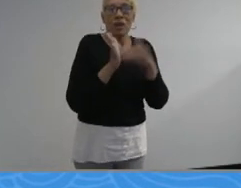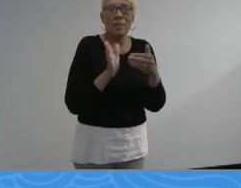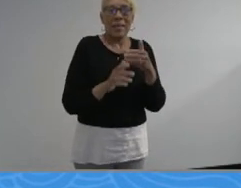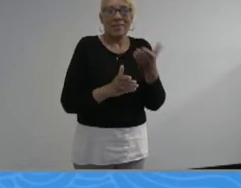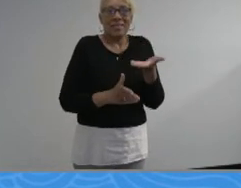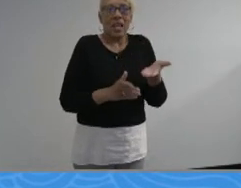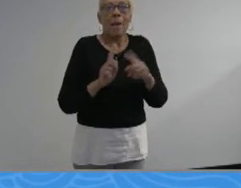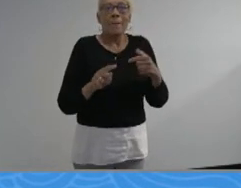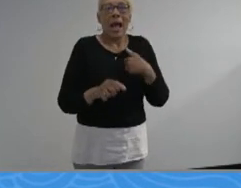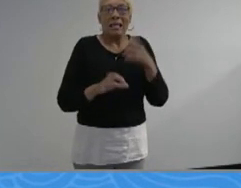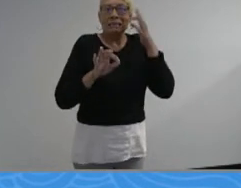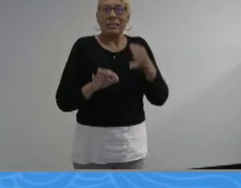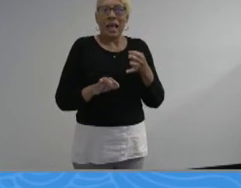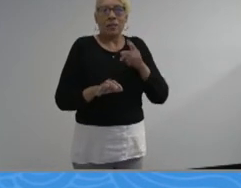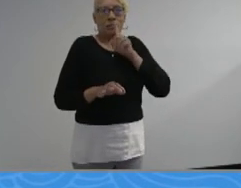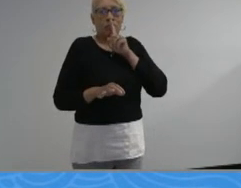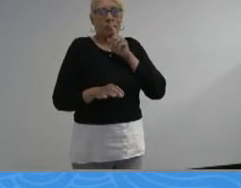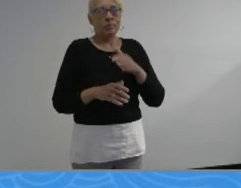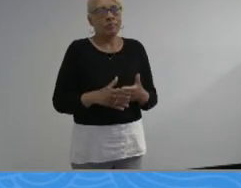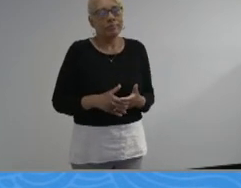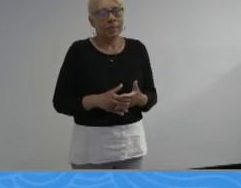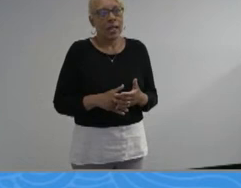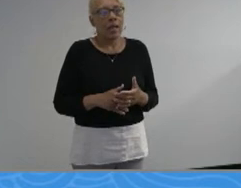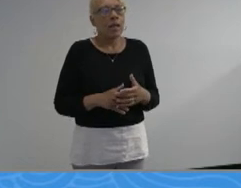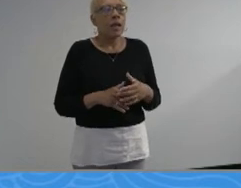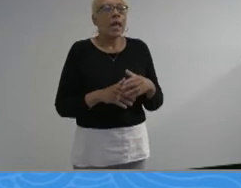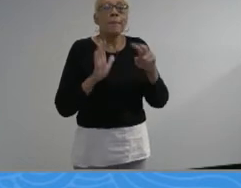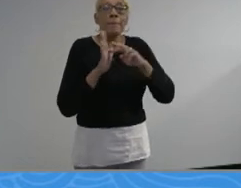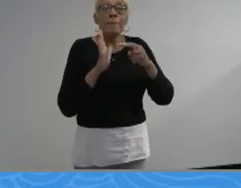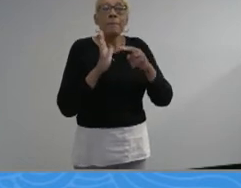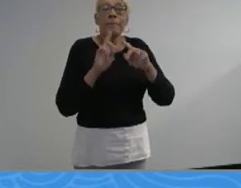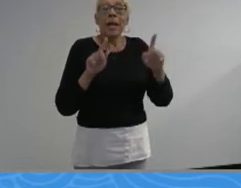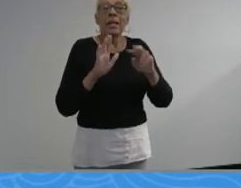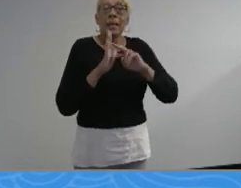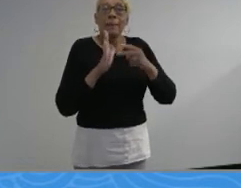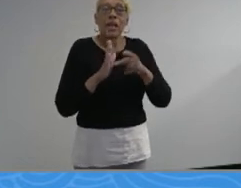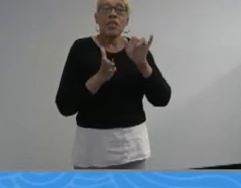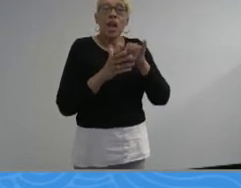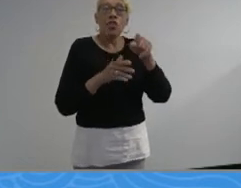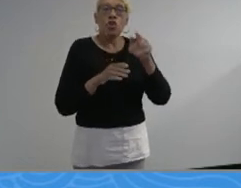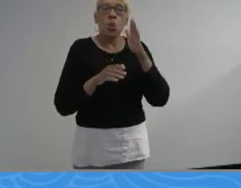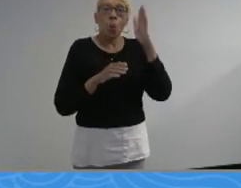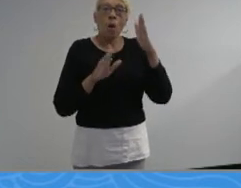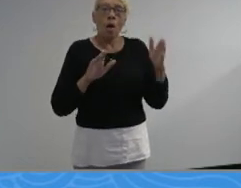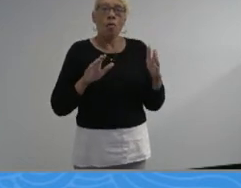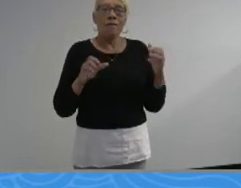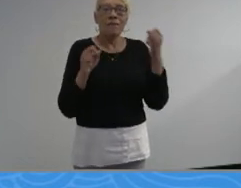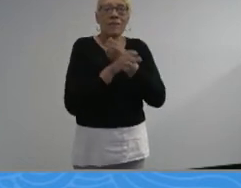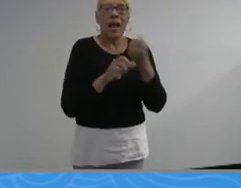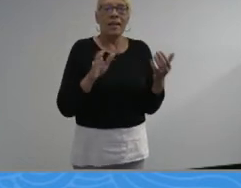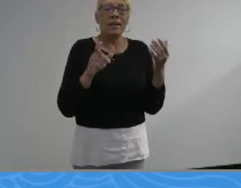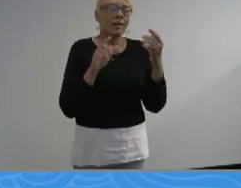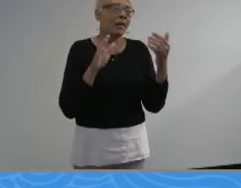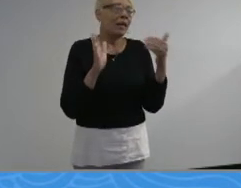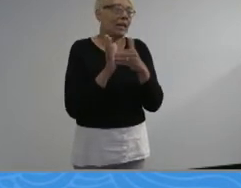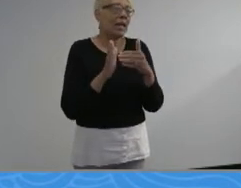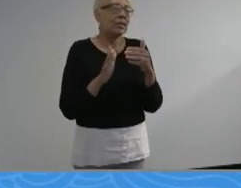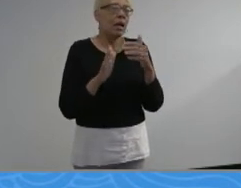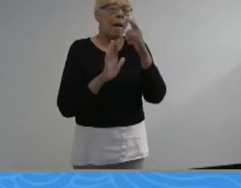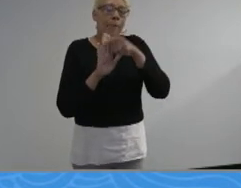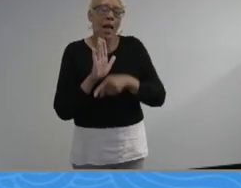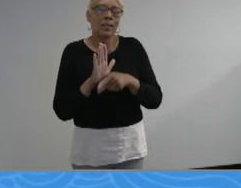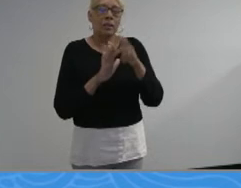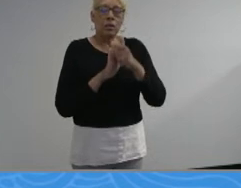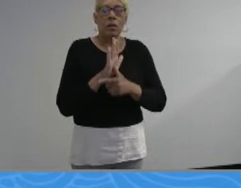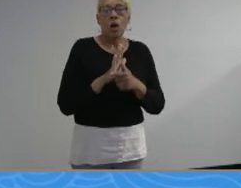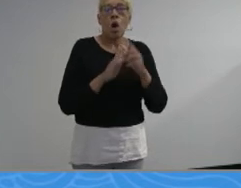to say or do anything about it. Anti-racism says I take an active stance to fight against policies, practices, or people who